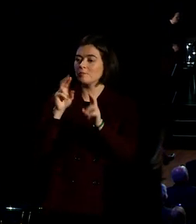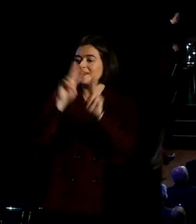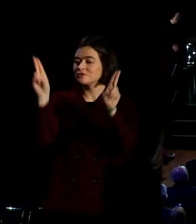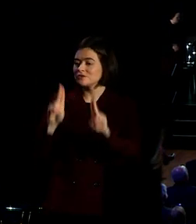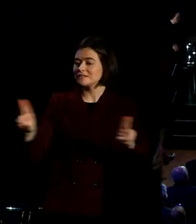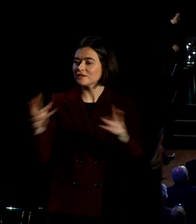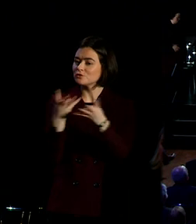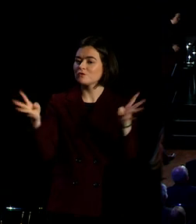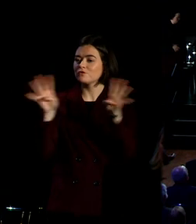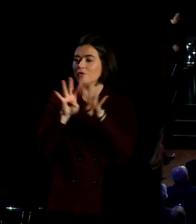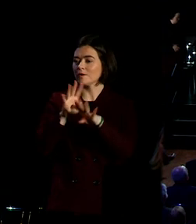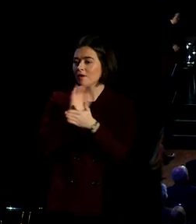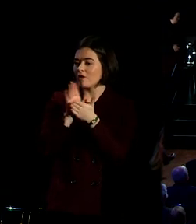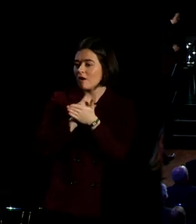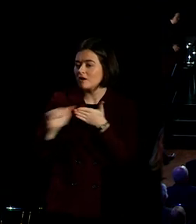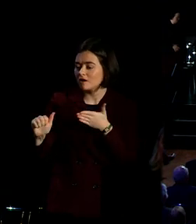Forum on the Holocaust